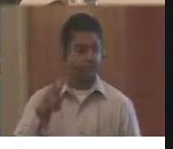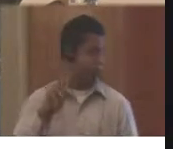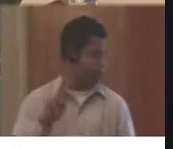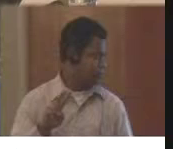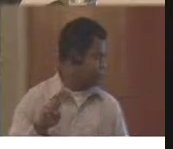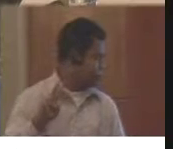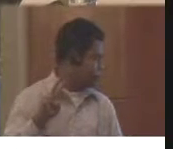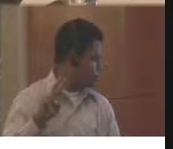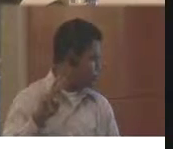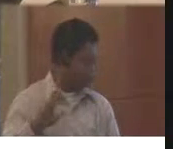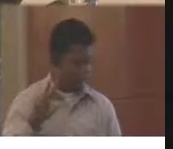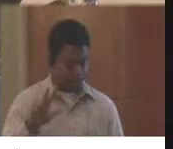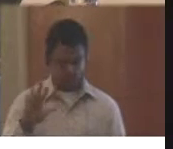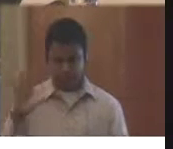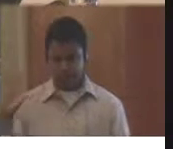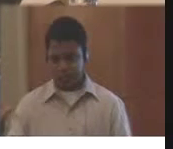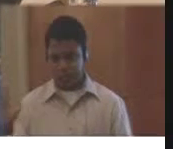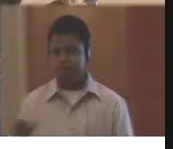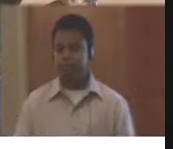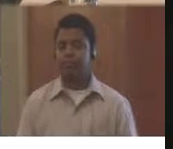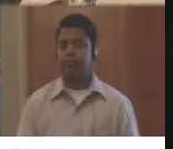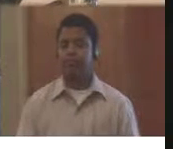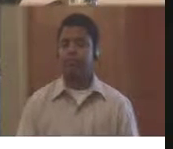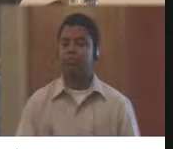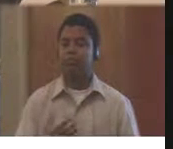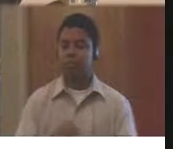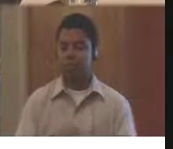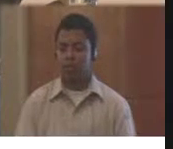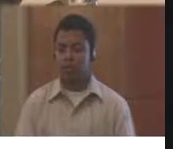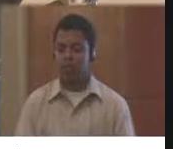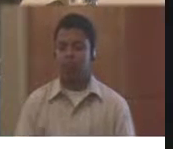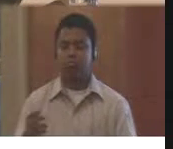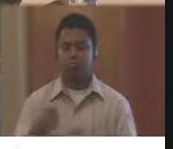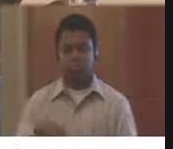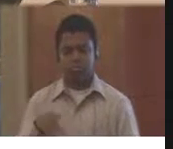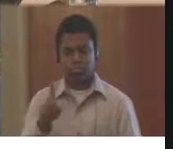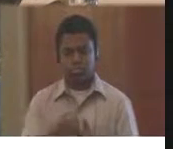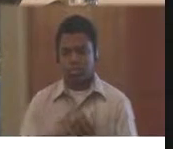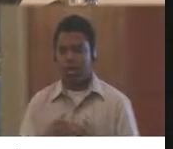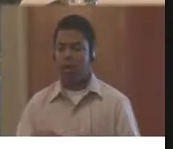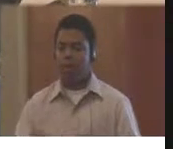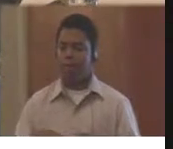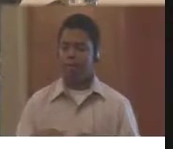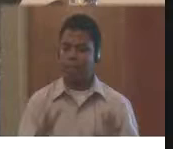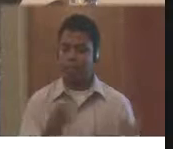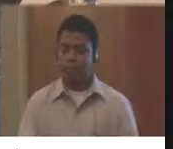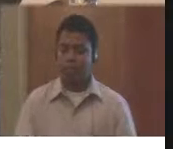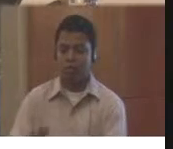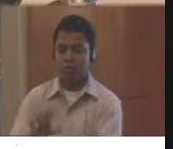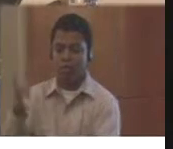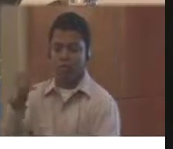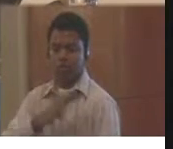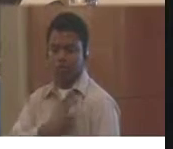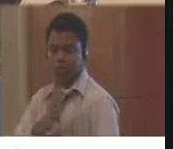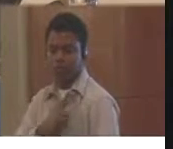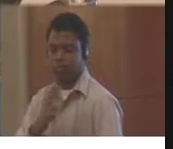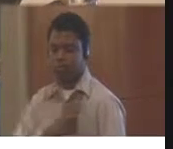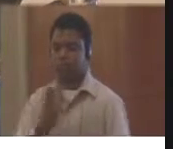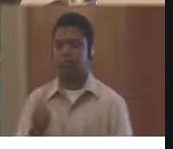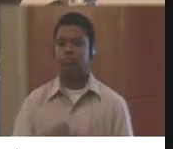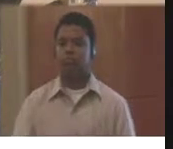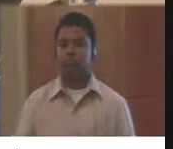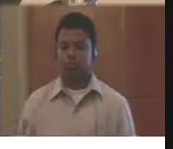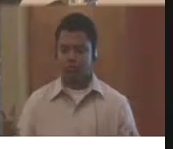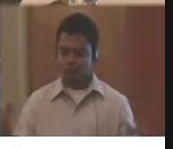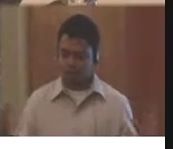35. Design and articulate educational proposals in schools and universities that emphasize civic values and